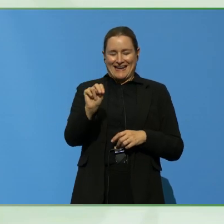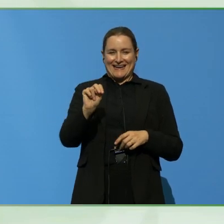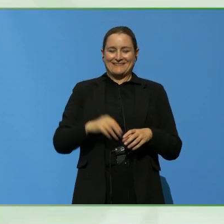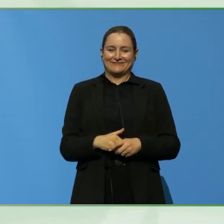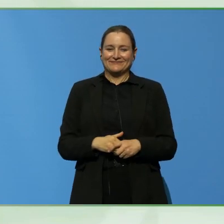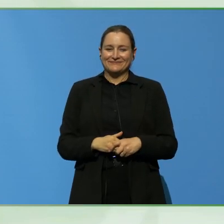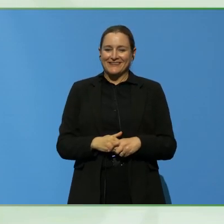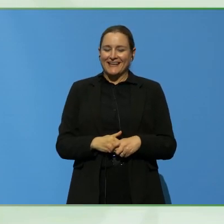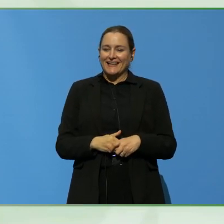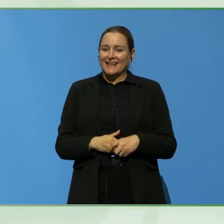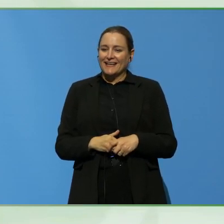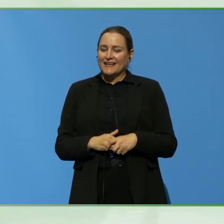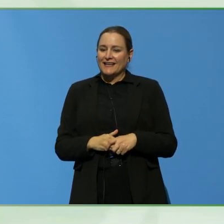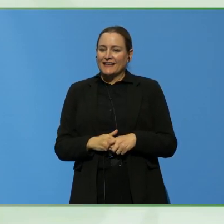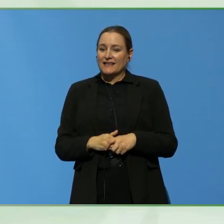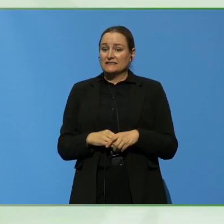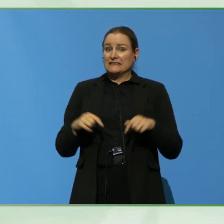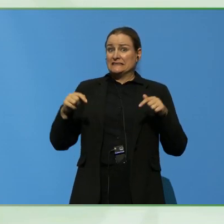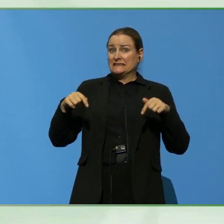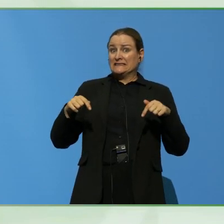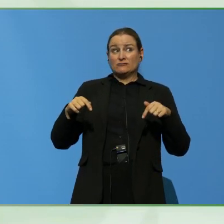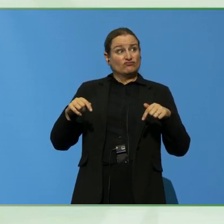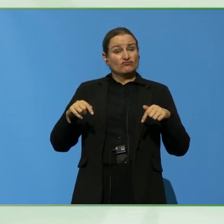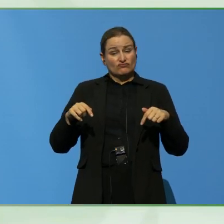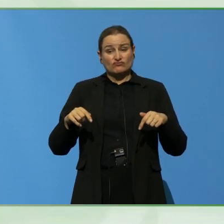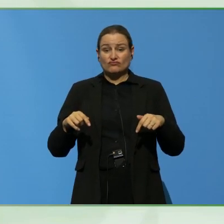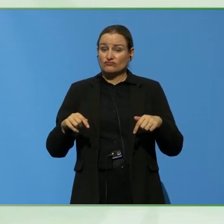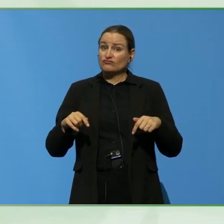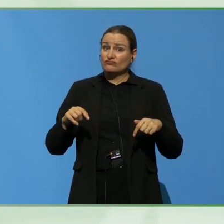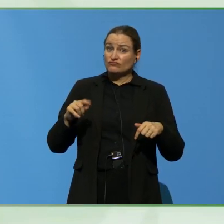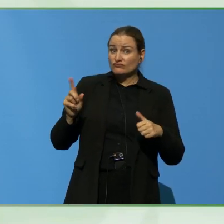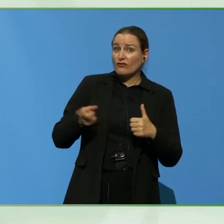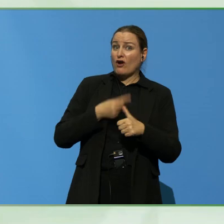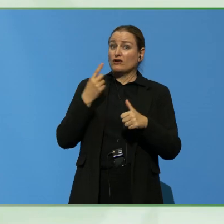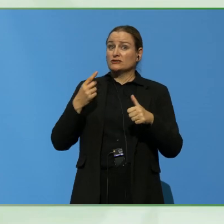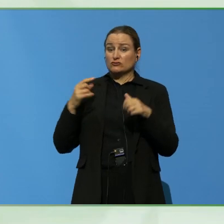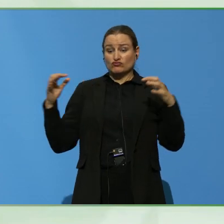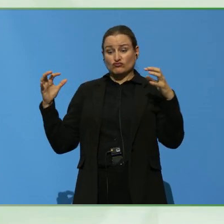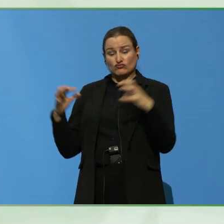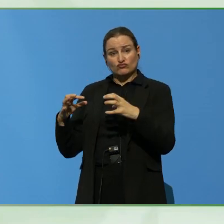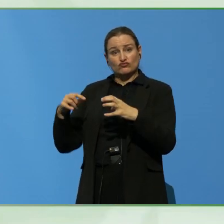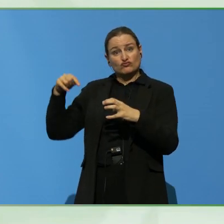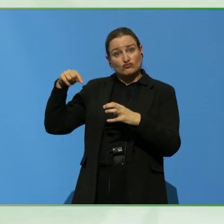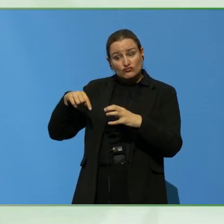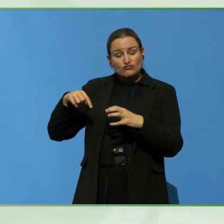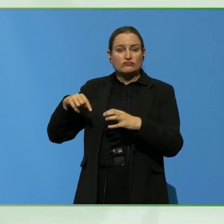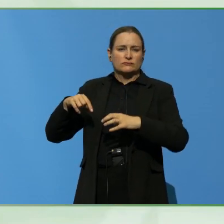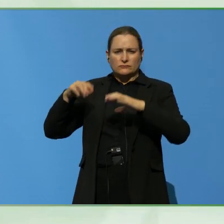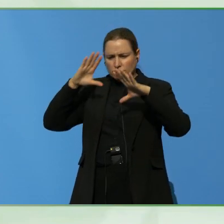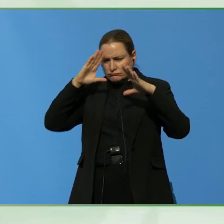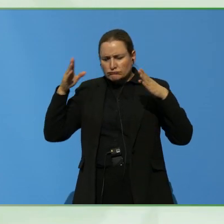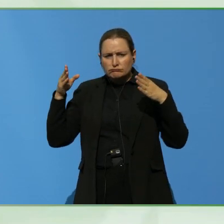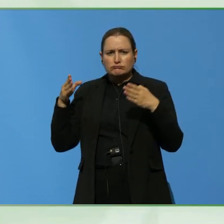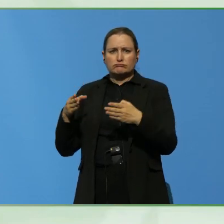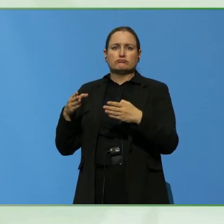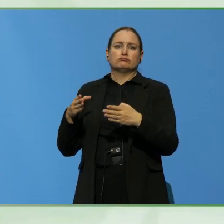accelerator. HandyLab is the first innovation hub dedicated to disability and loss of autonomy in